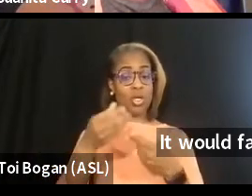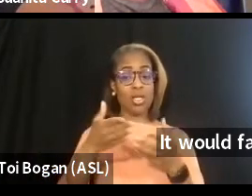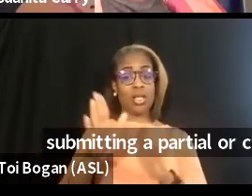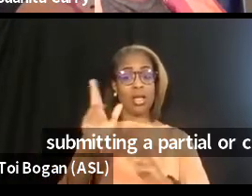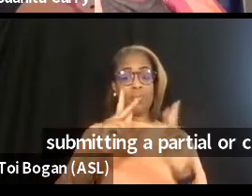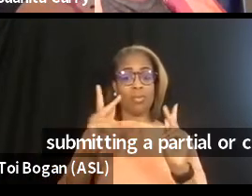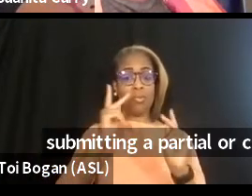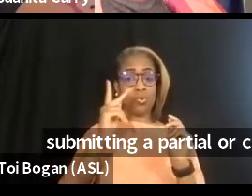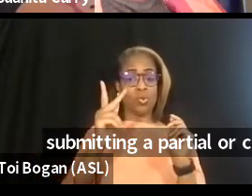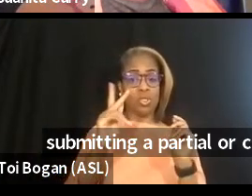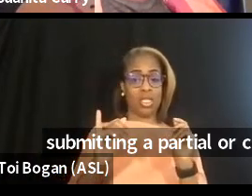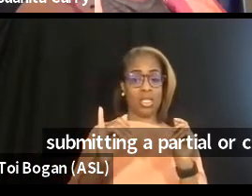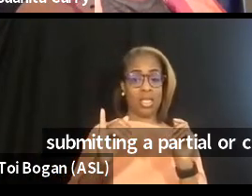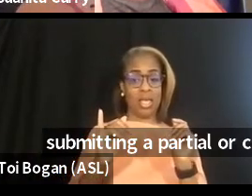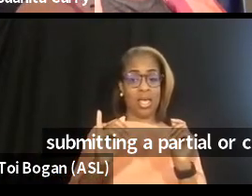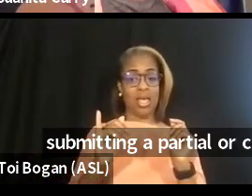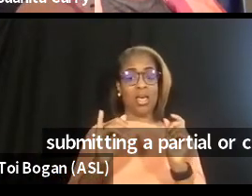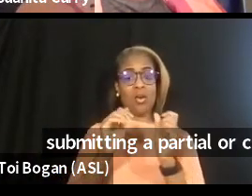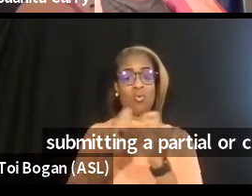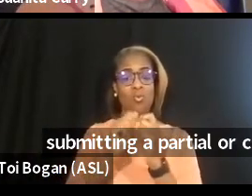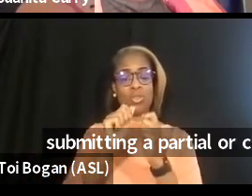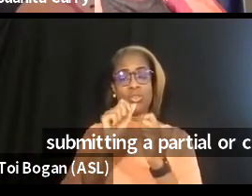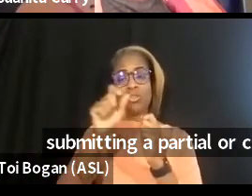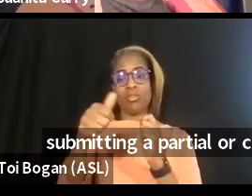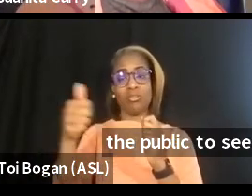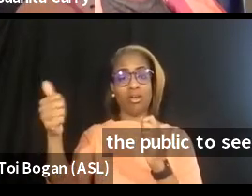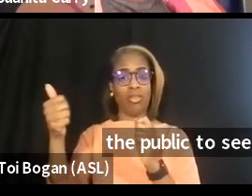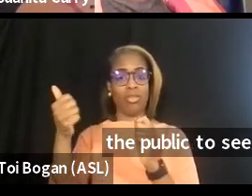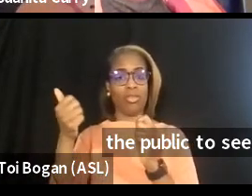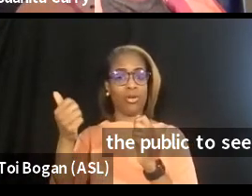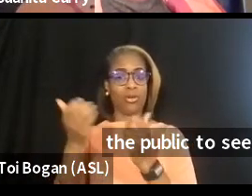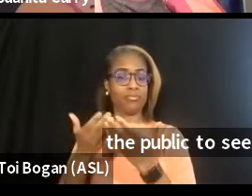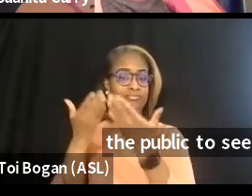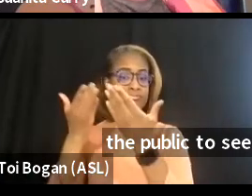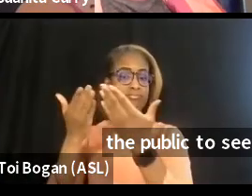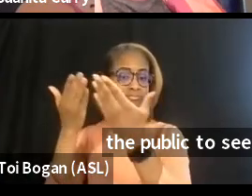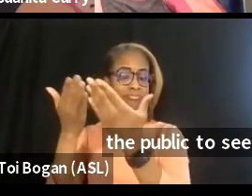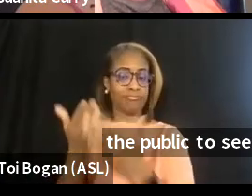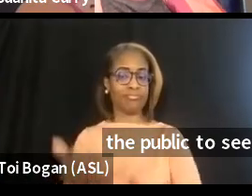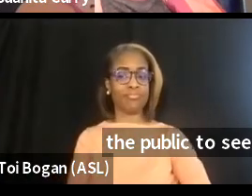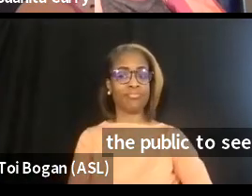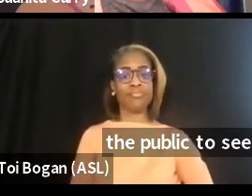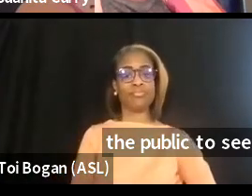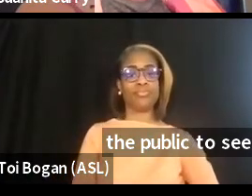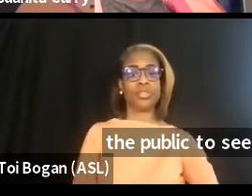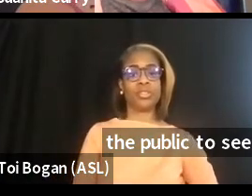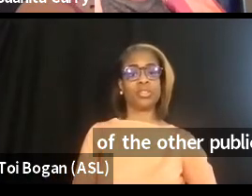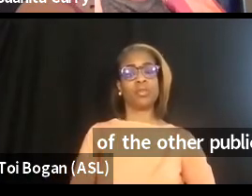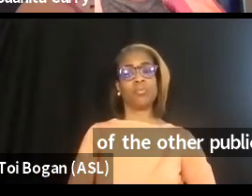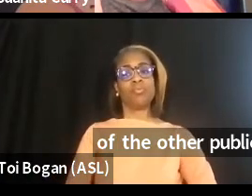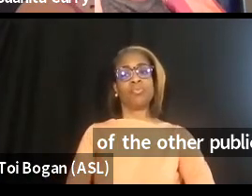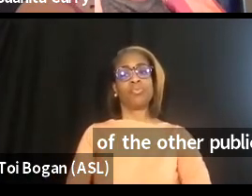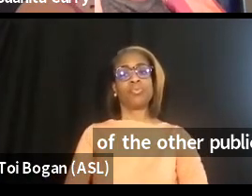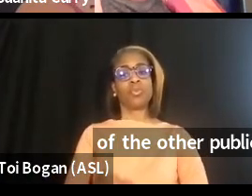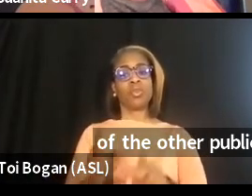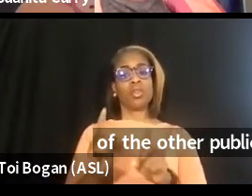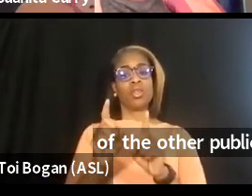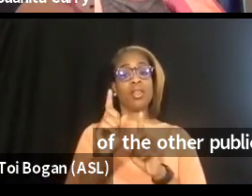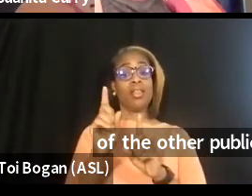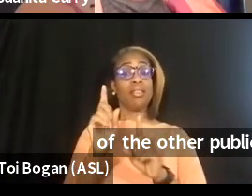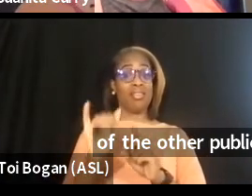that in concert with all of the other public submissions. And I think it's important to just underscore that that can boost